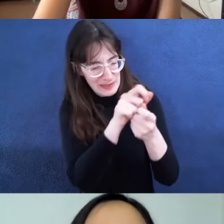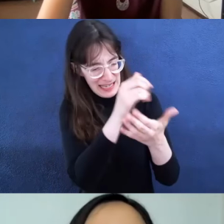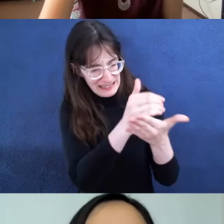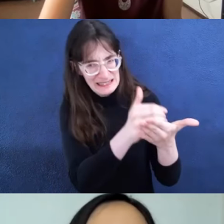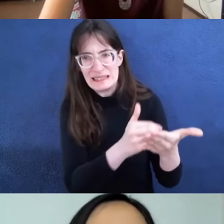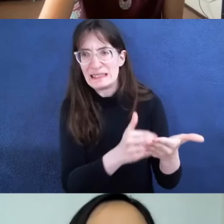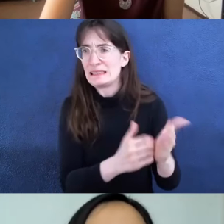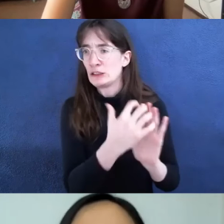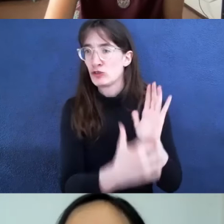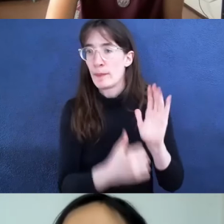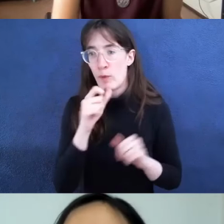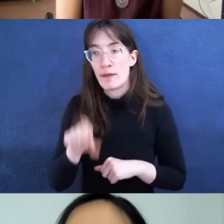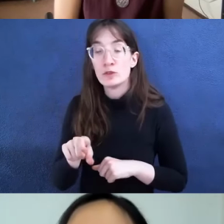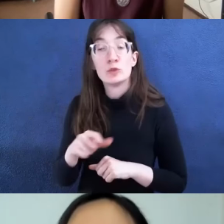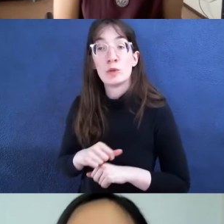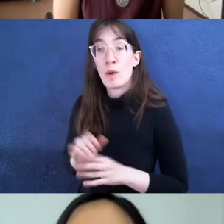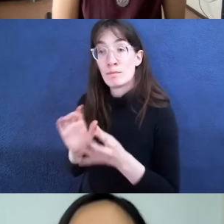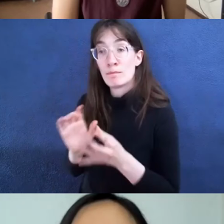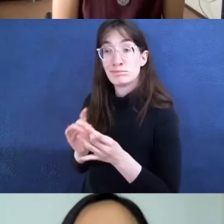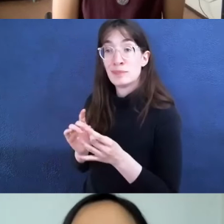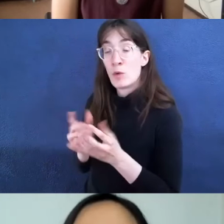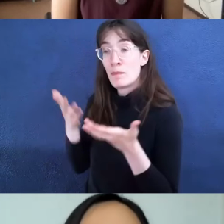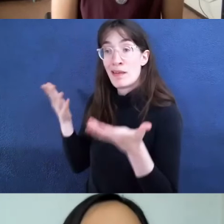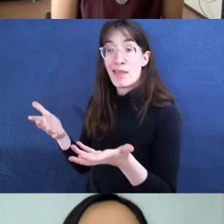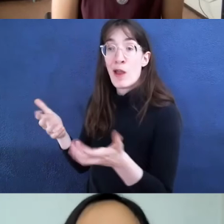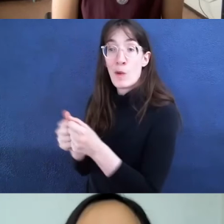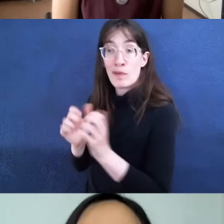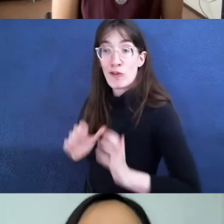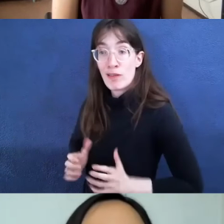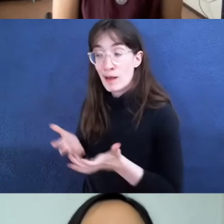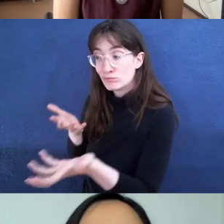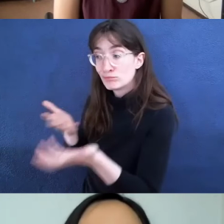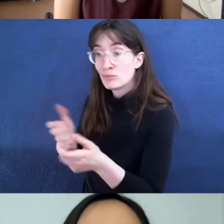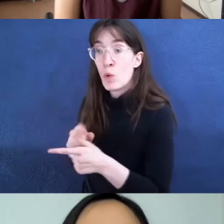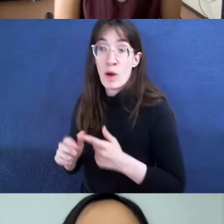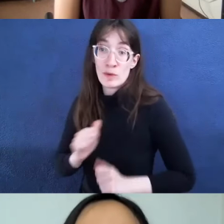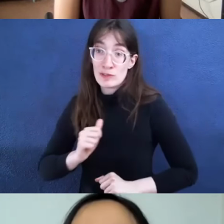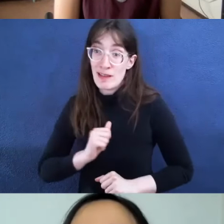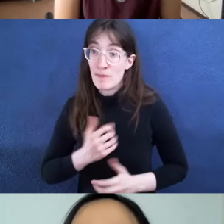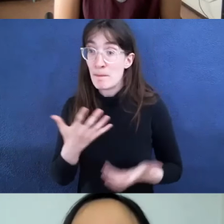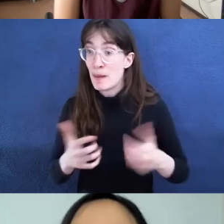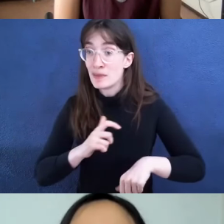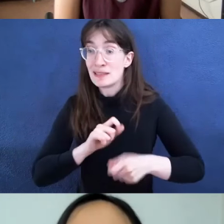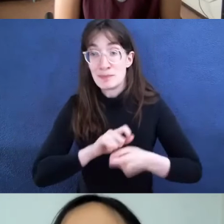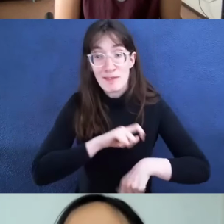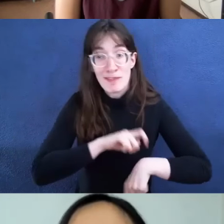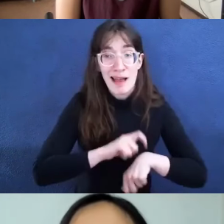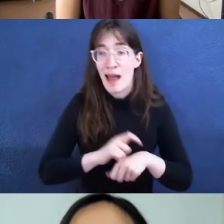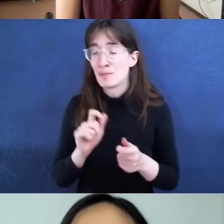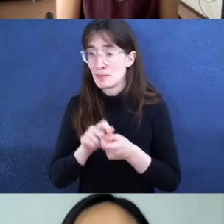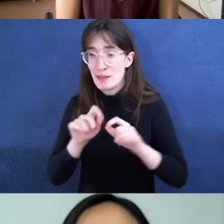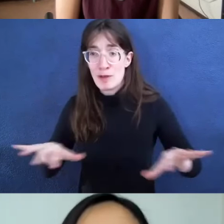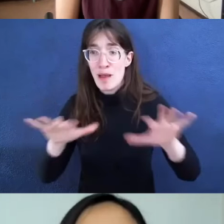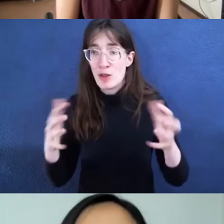there with your client or with yourself. Like maybe there are times and spaces in which you want to focus more on a